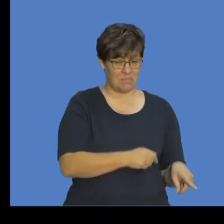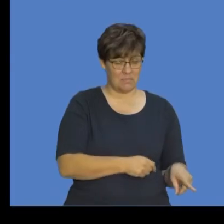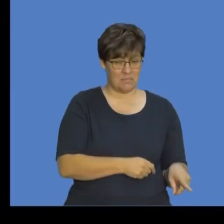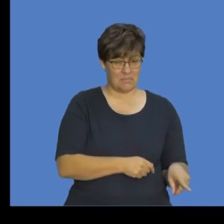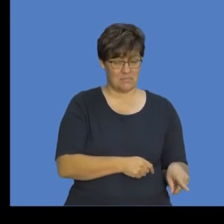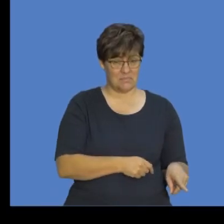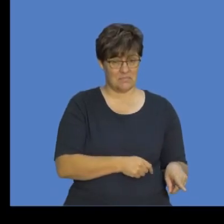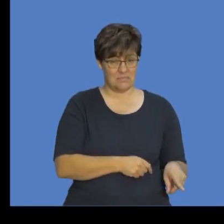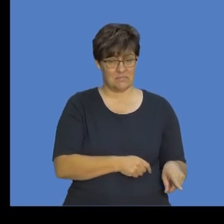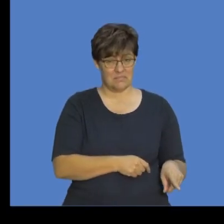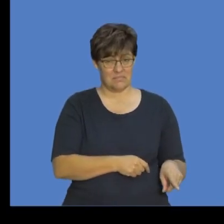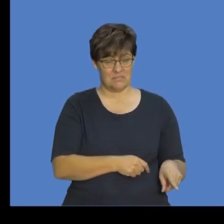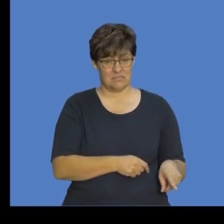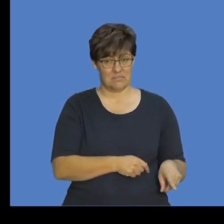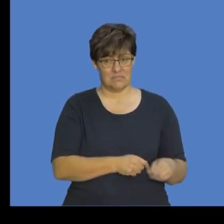minimum